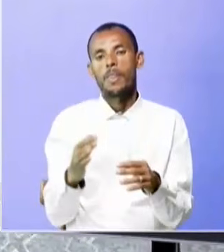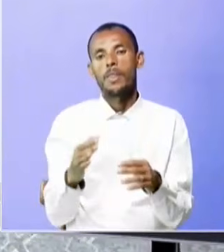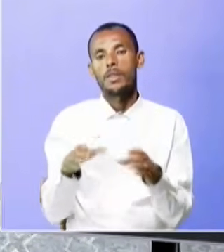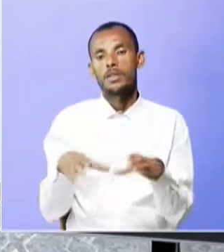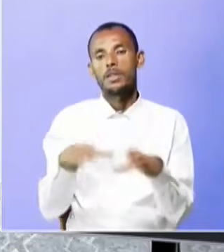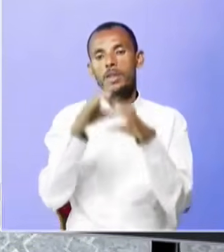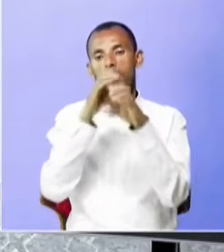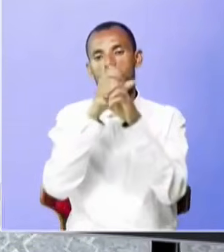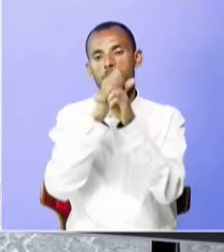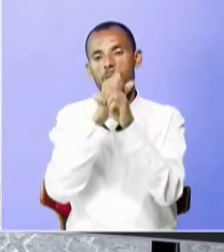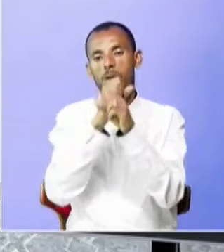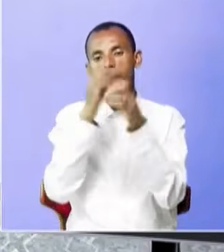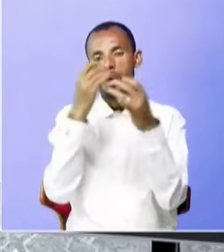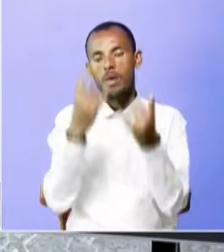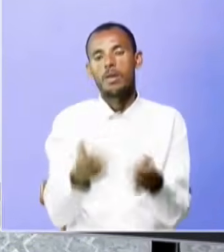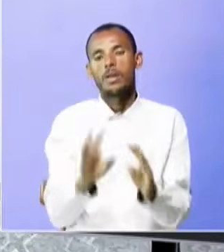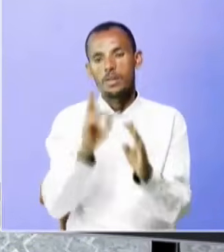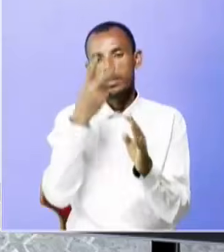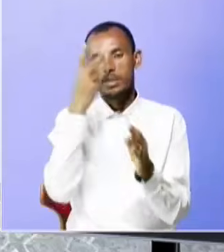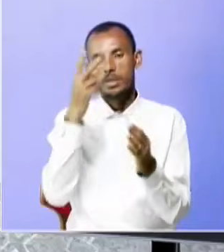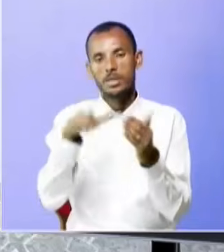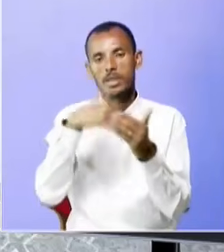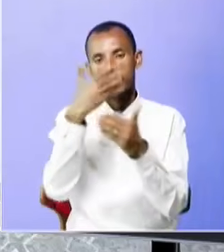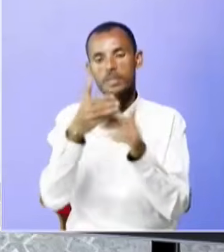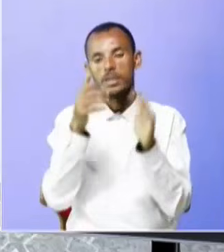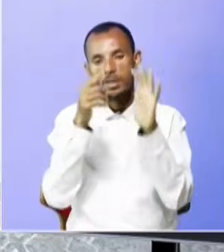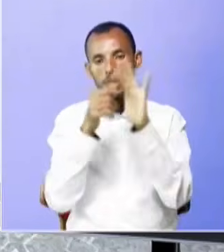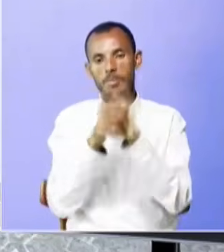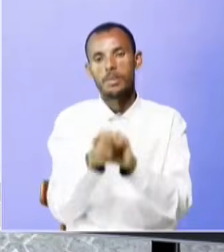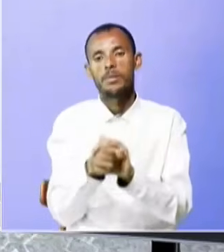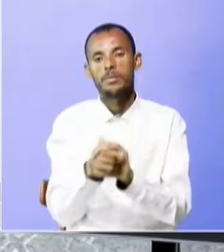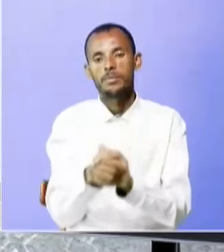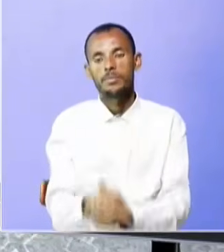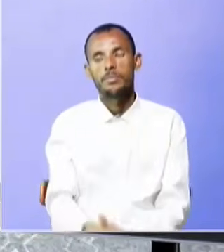cone. Okay, now let's see the next example.